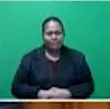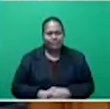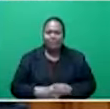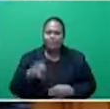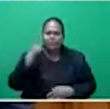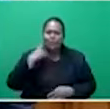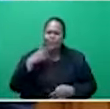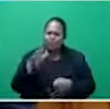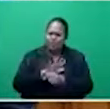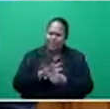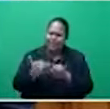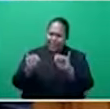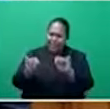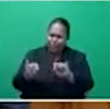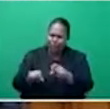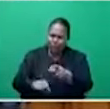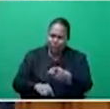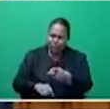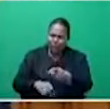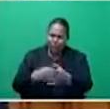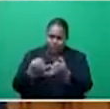case,